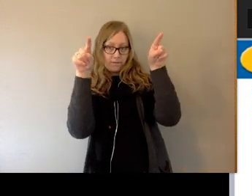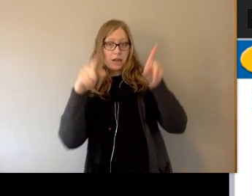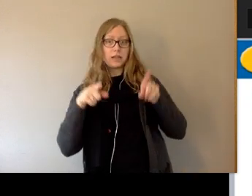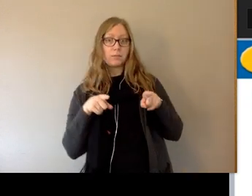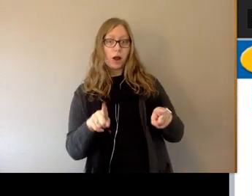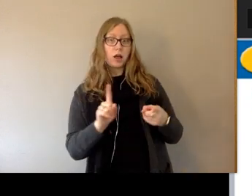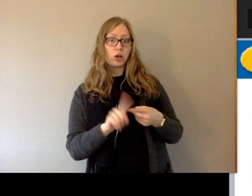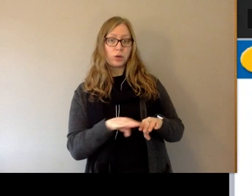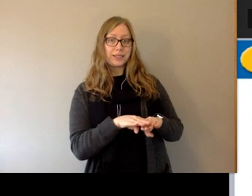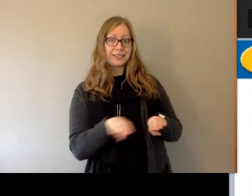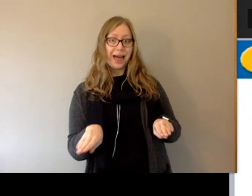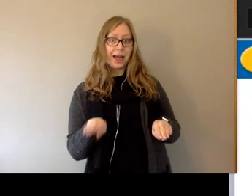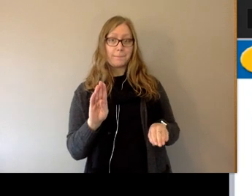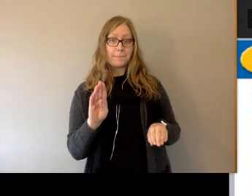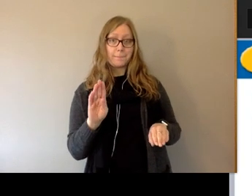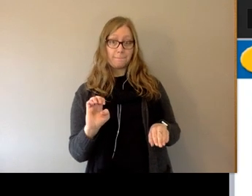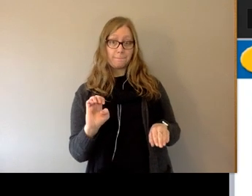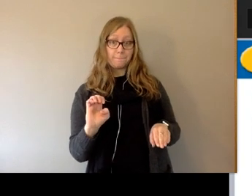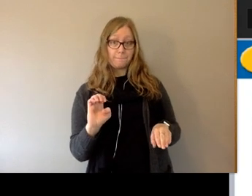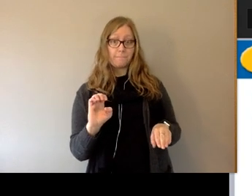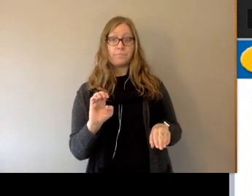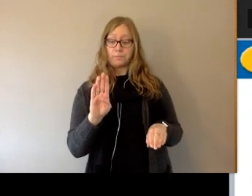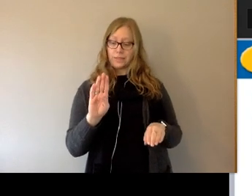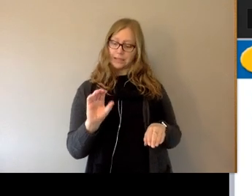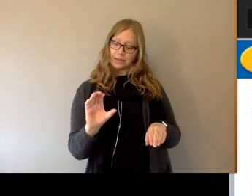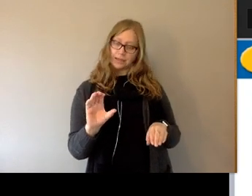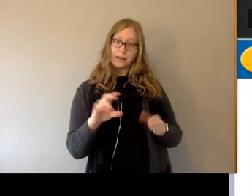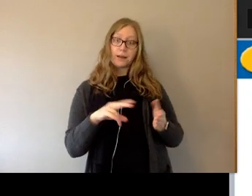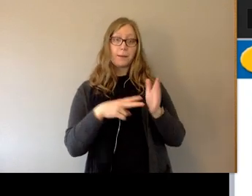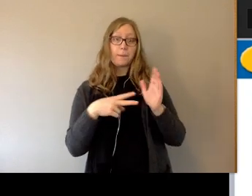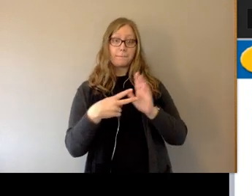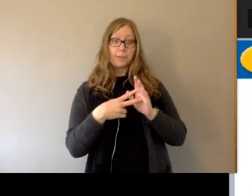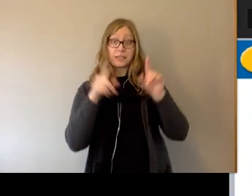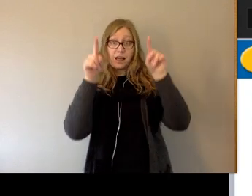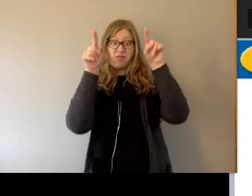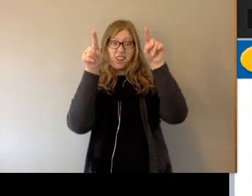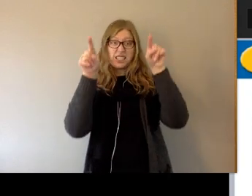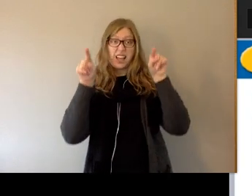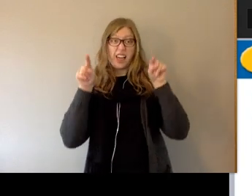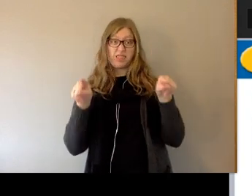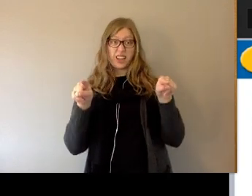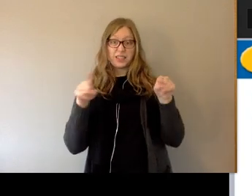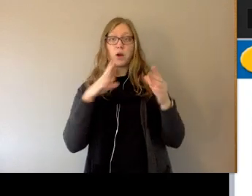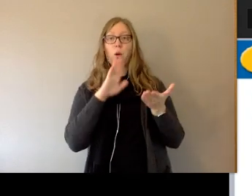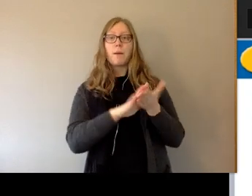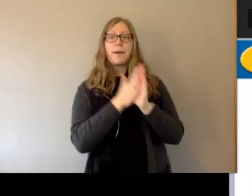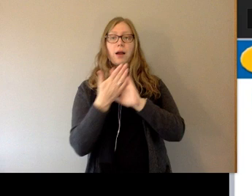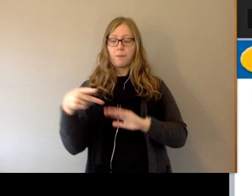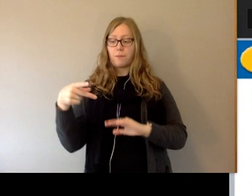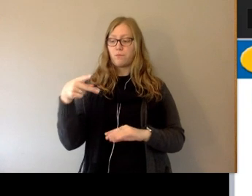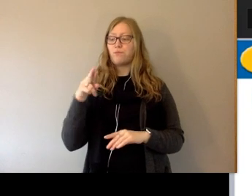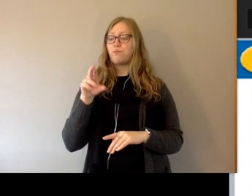triangle into proportional lengths. So AE to EB is going to be the same as AF to